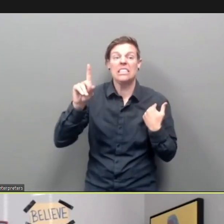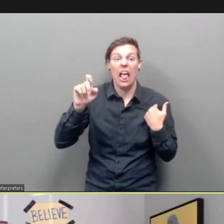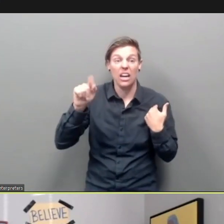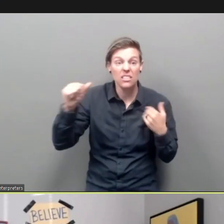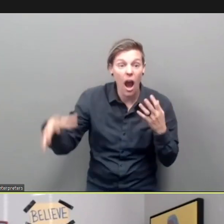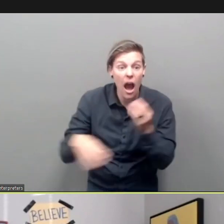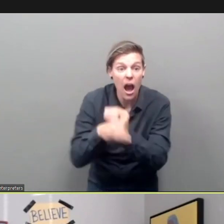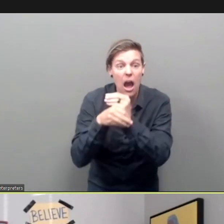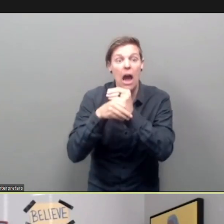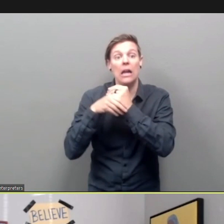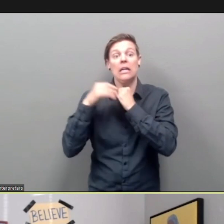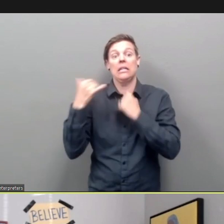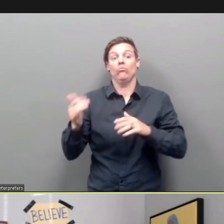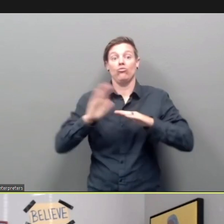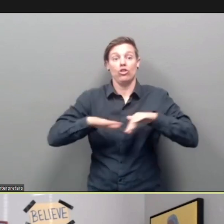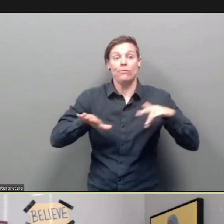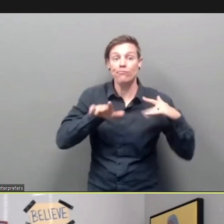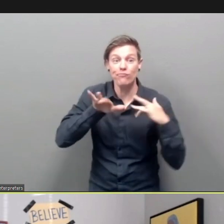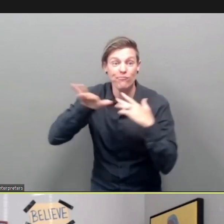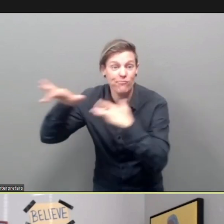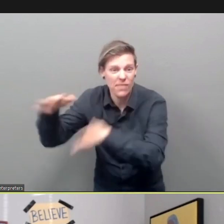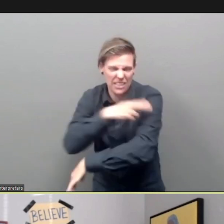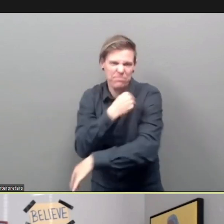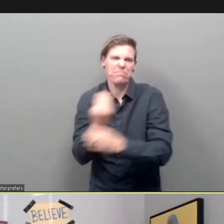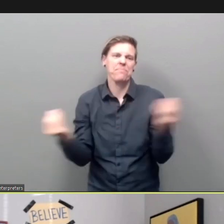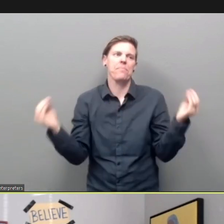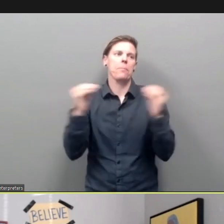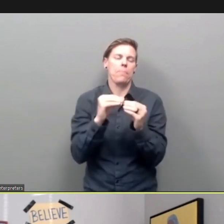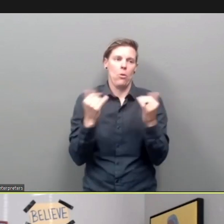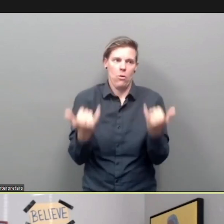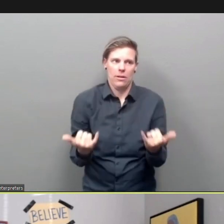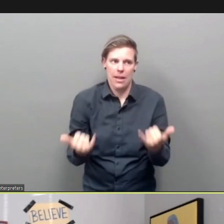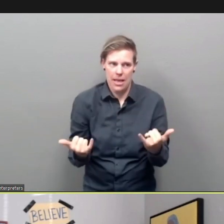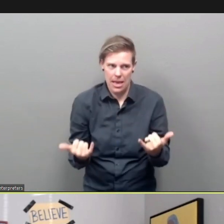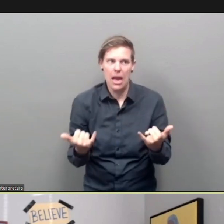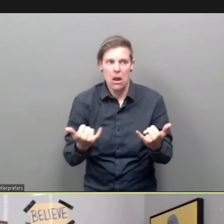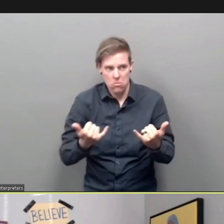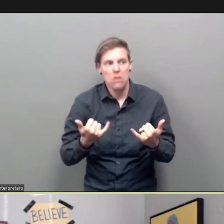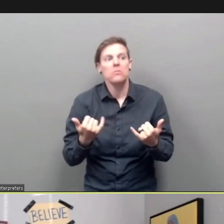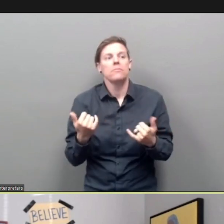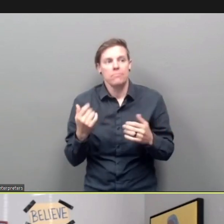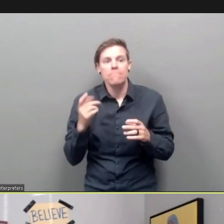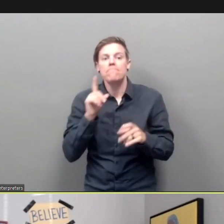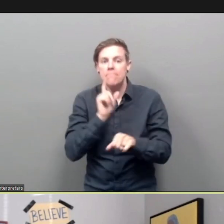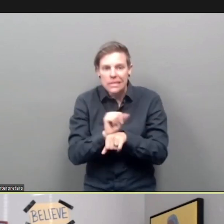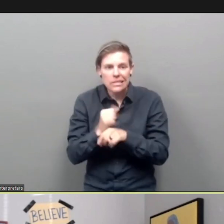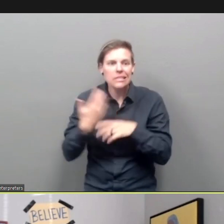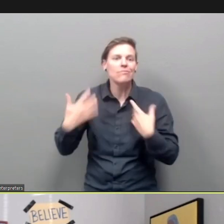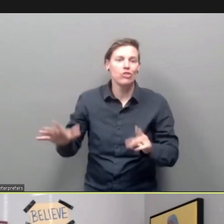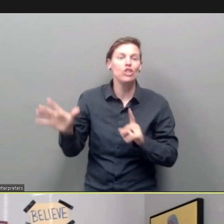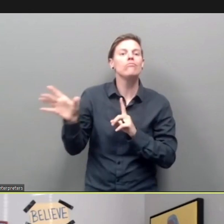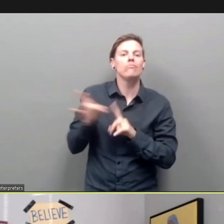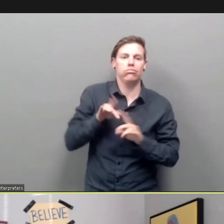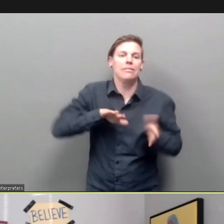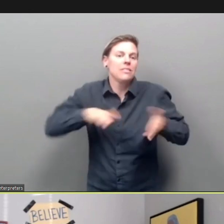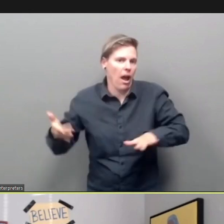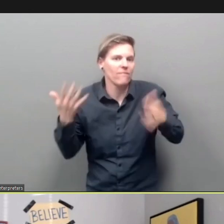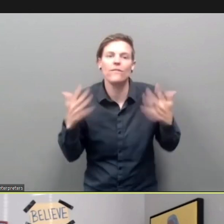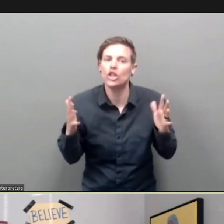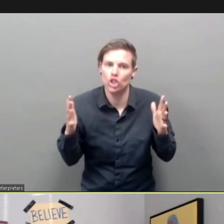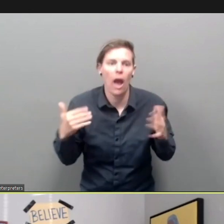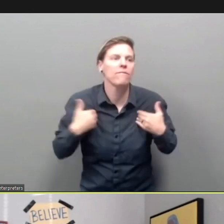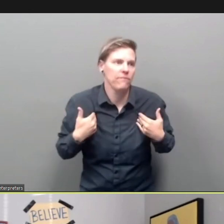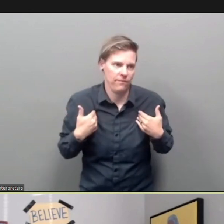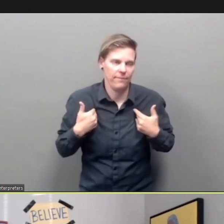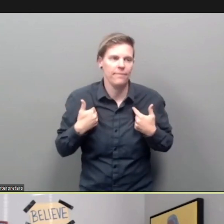kids get very, very sick and die, but there are kids that do get sick and die. The other thing is that